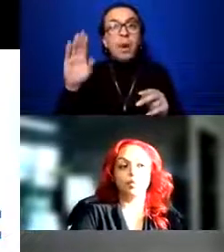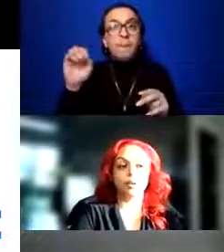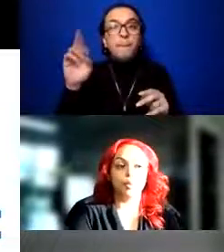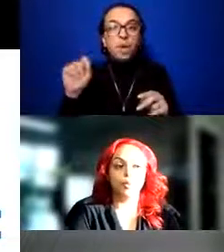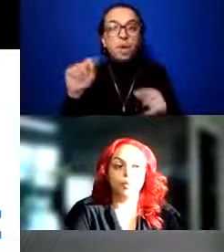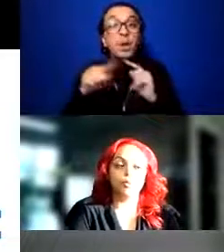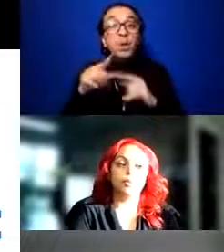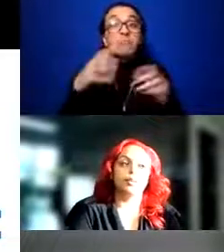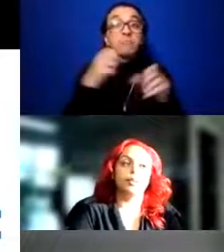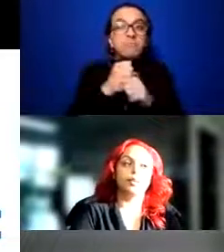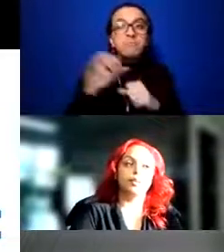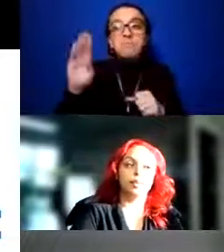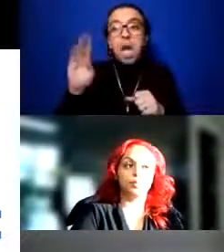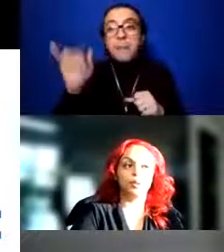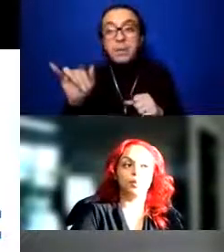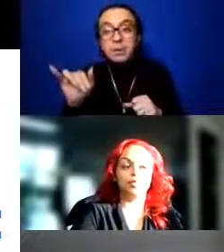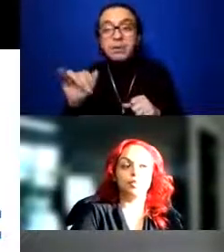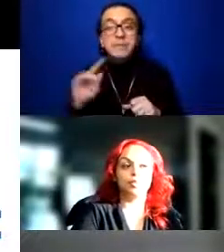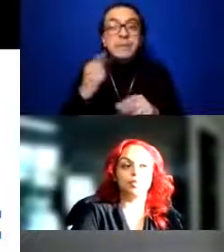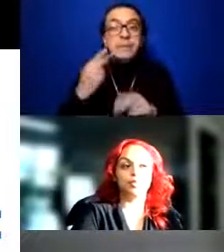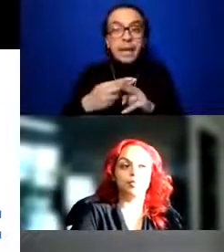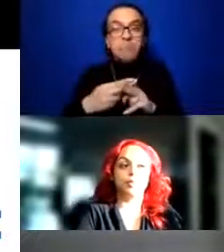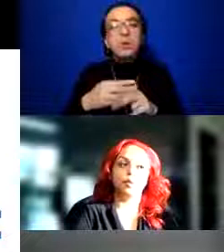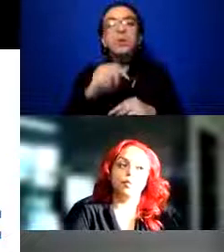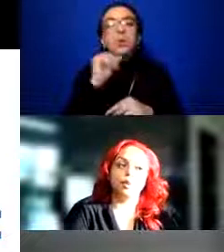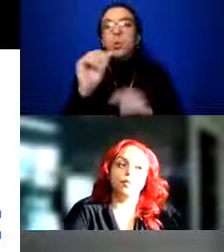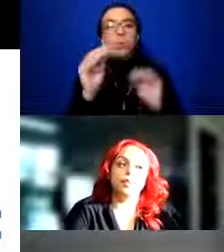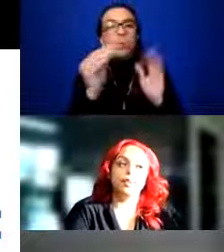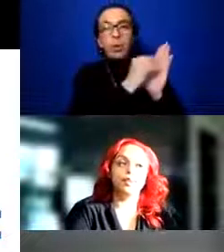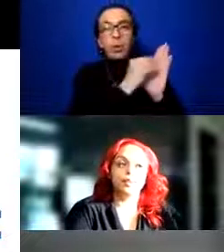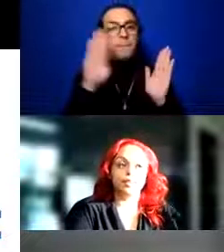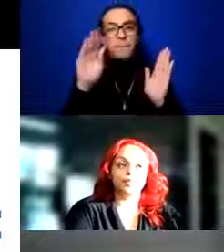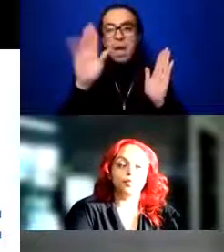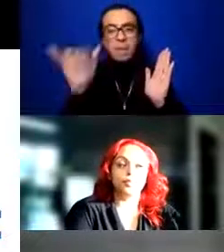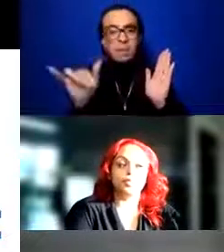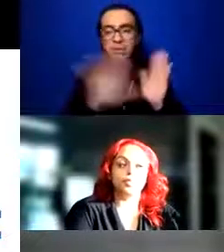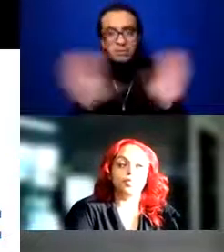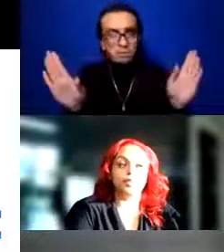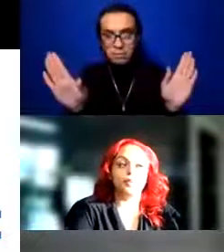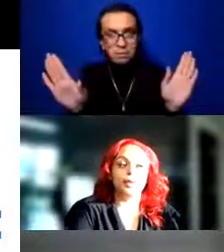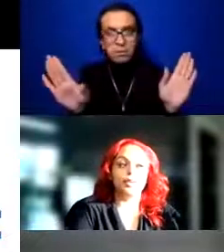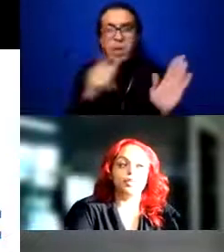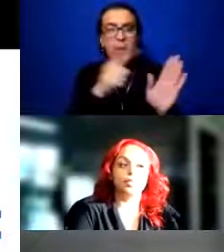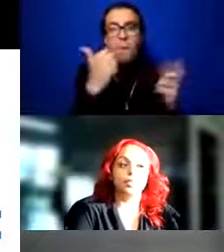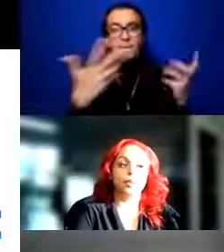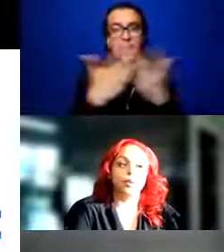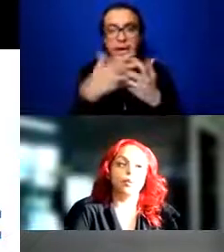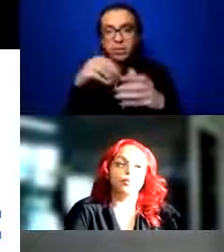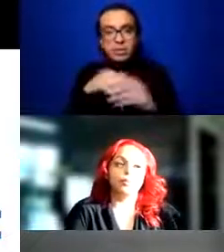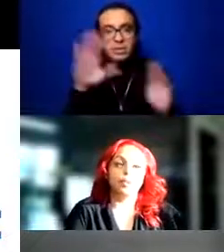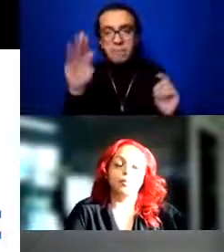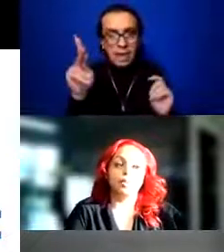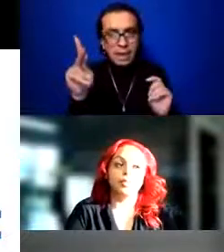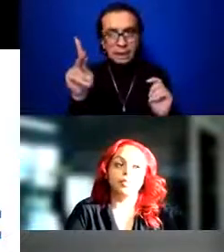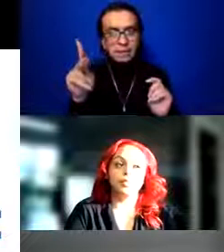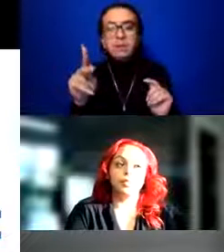you like to be called Bobby, we don't want to have you put Bobby there, because when we go to verify the information, it's not going to match. Or